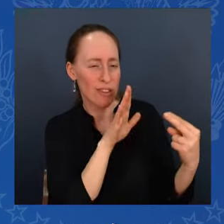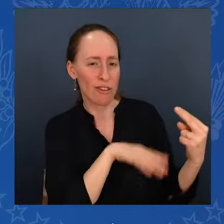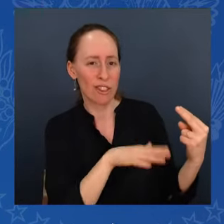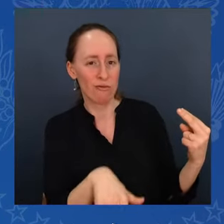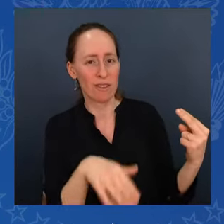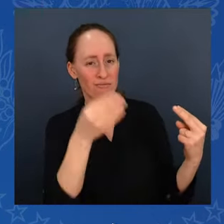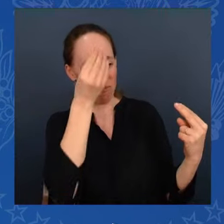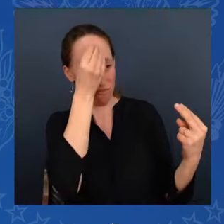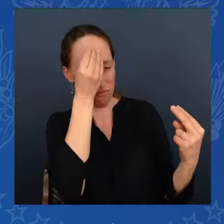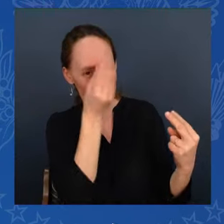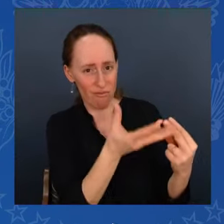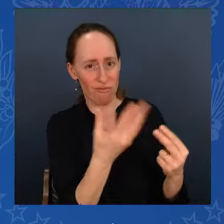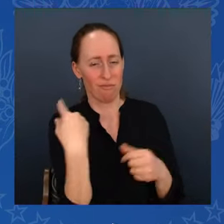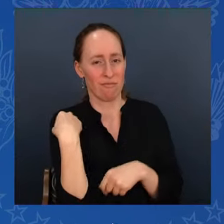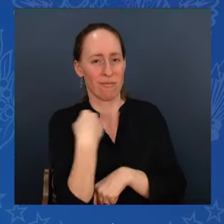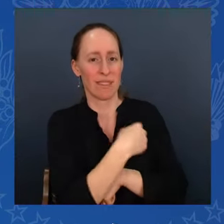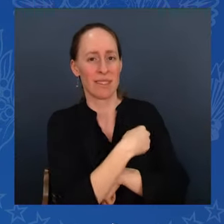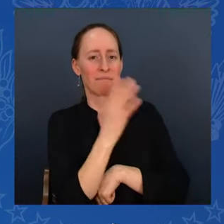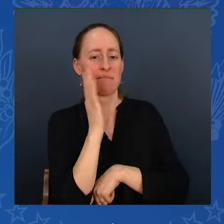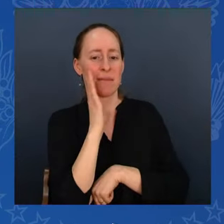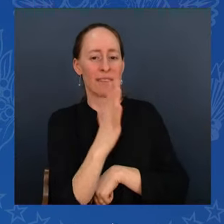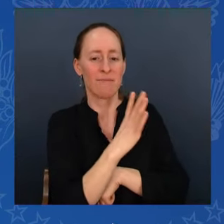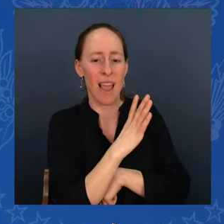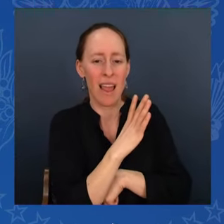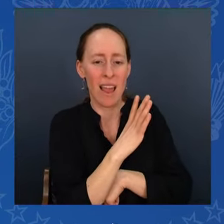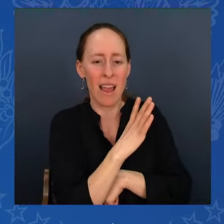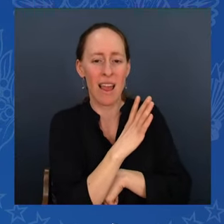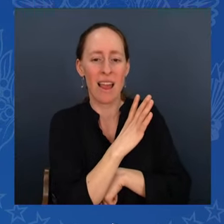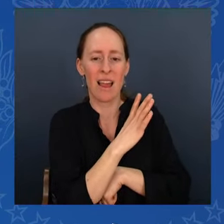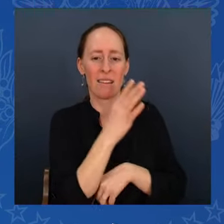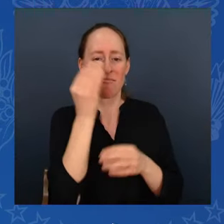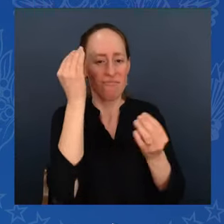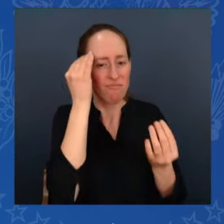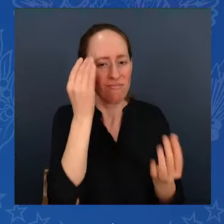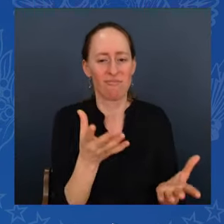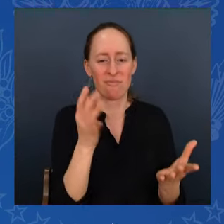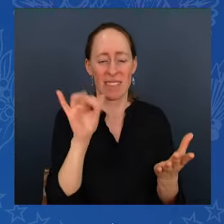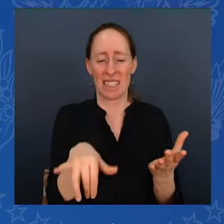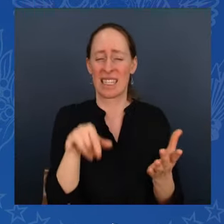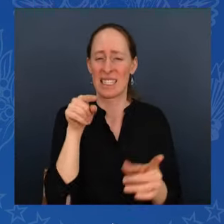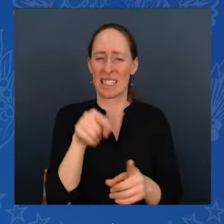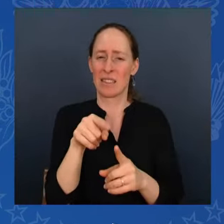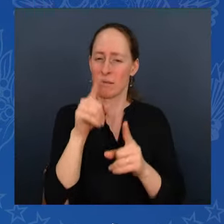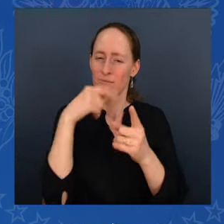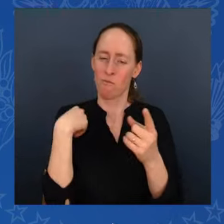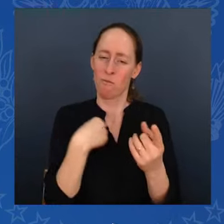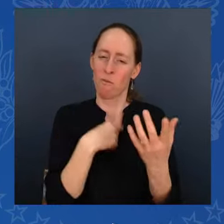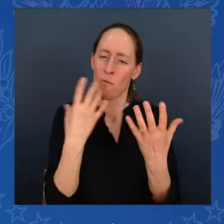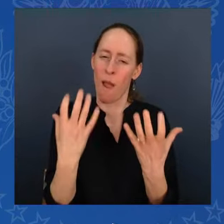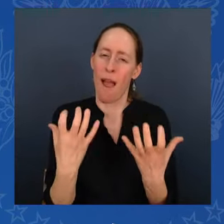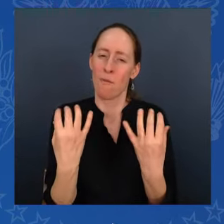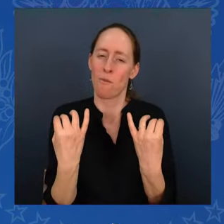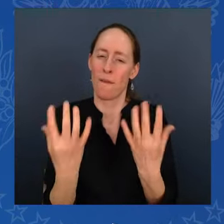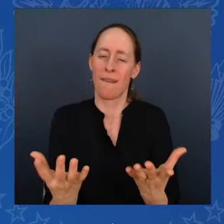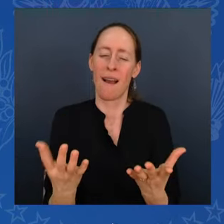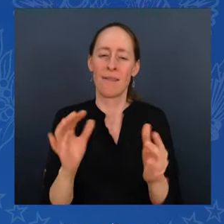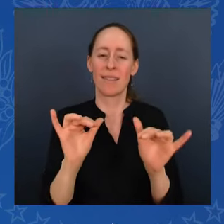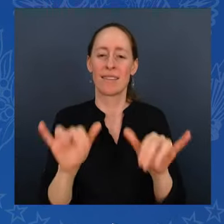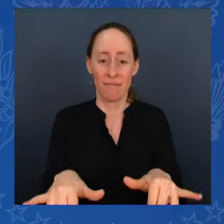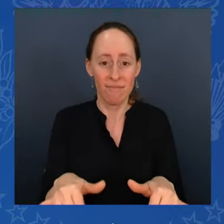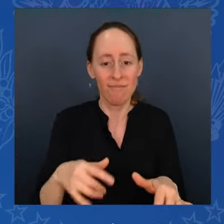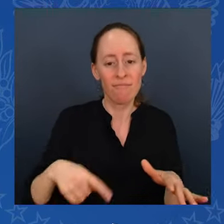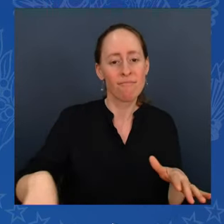doing. We're giving people a chance to make it. Not a guarantee, just a chance to make it. And that's why I've never been more optimistic about our